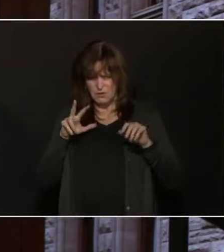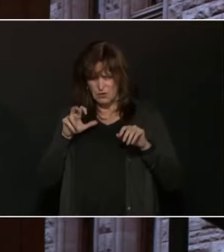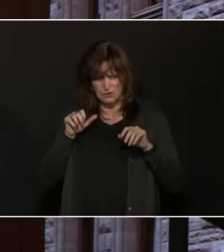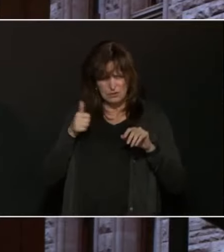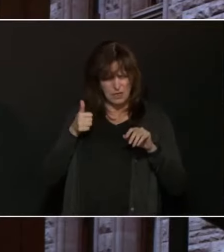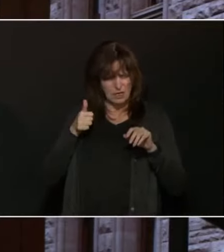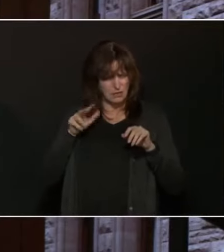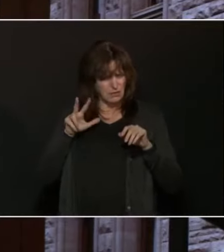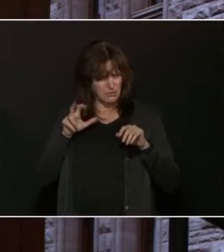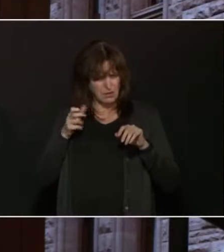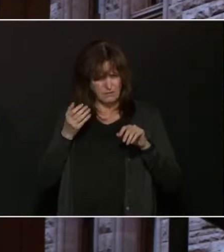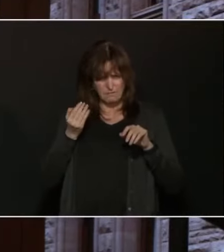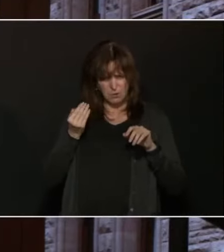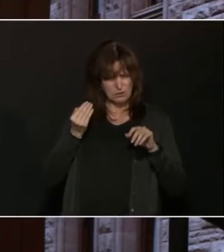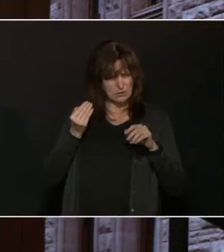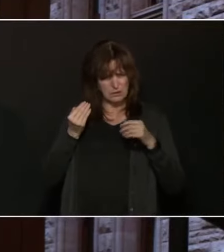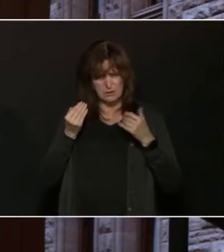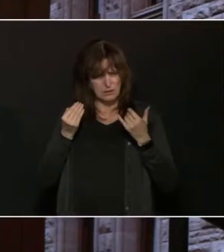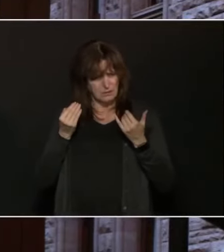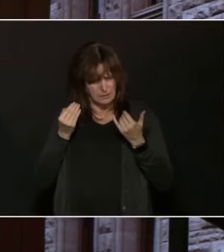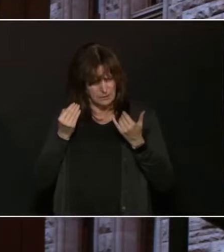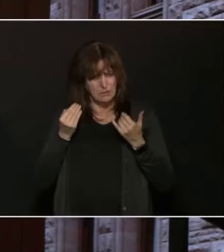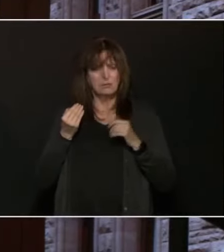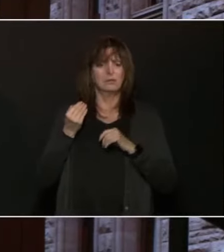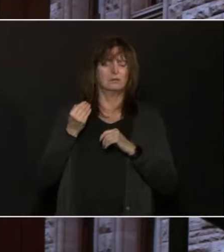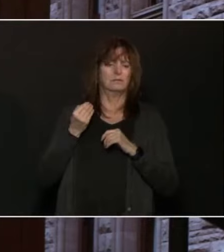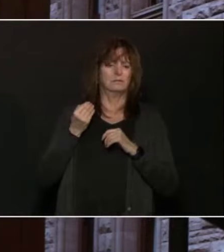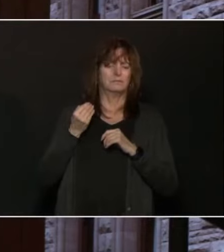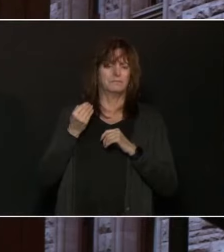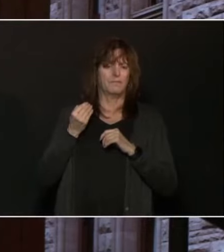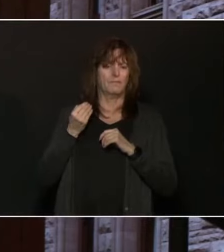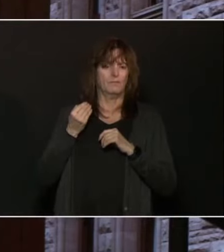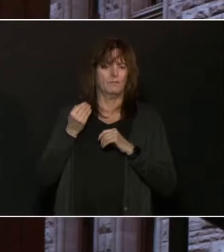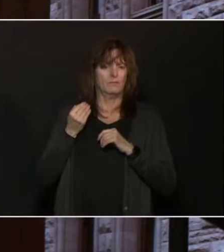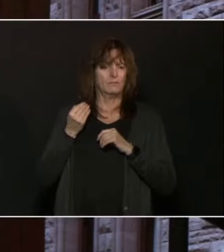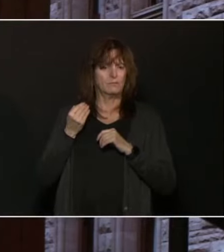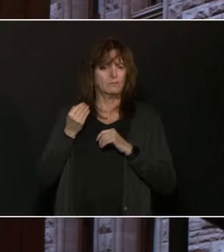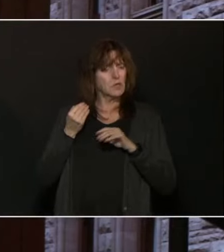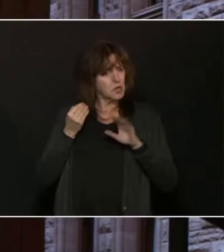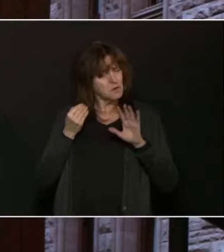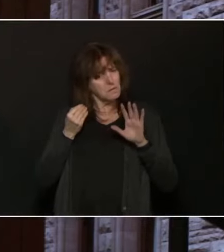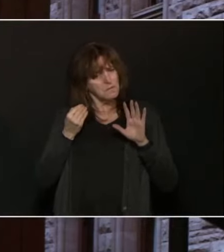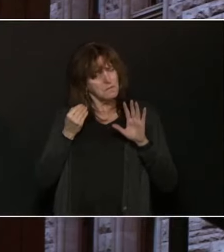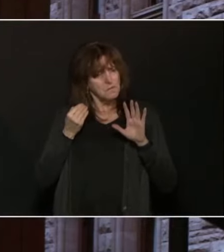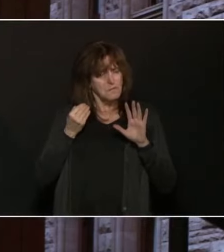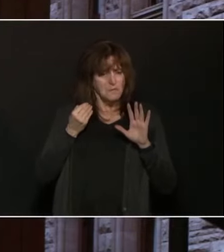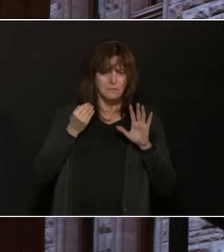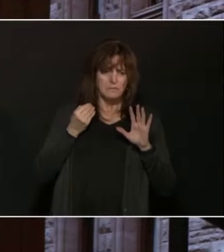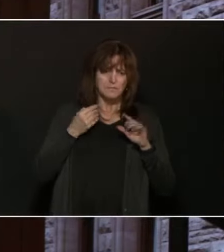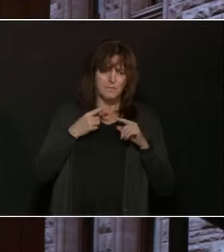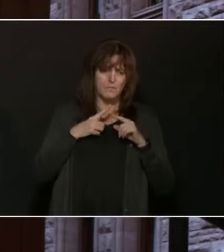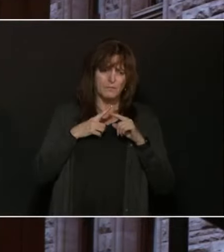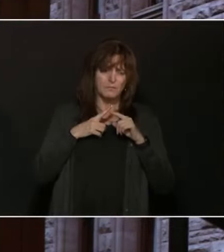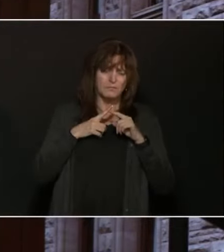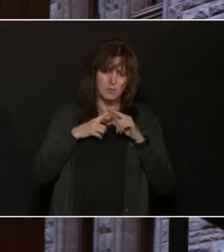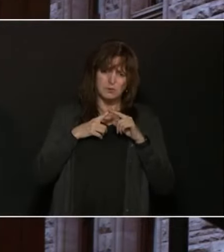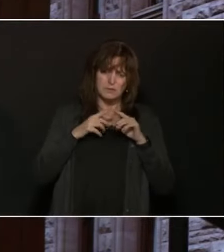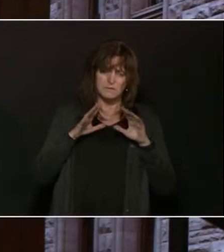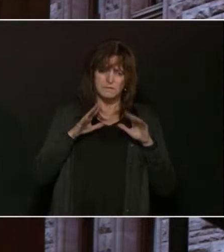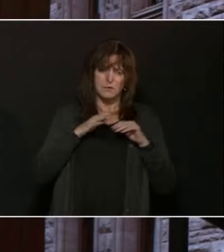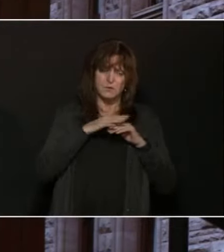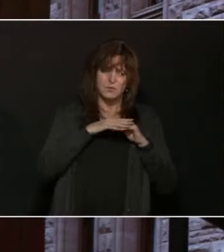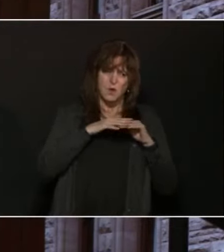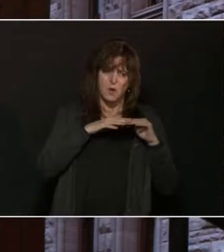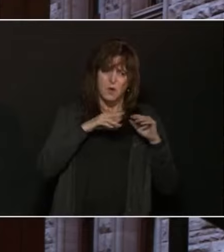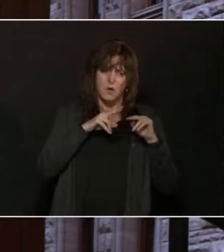So encouraging, but it's a slow plateauing and coming down, but it takes a while to have an impact if the cases keep